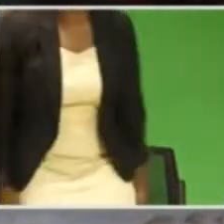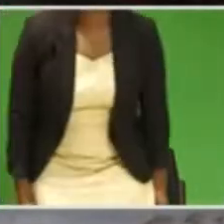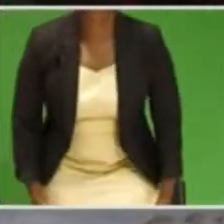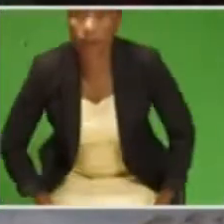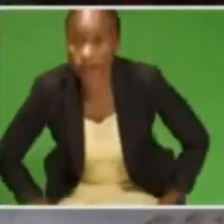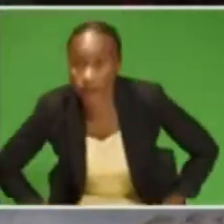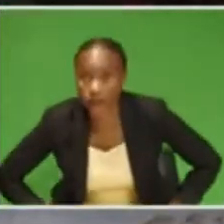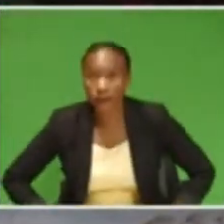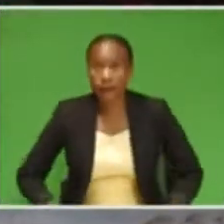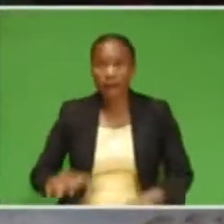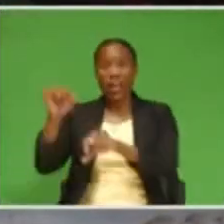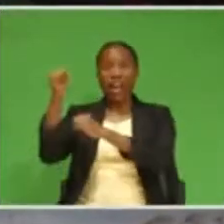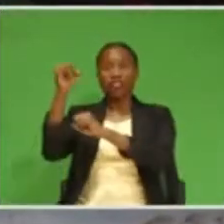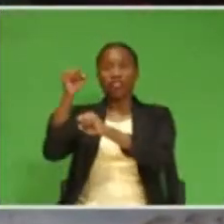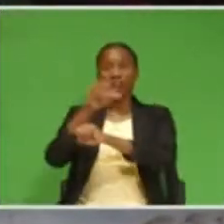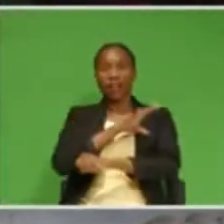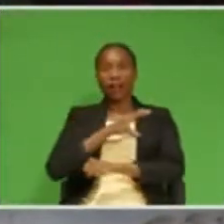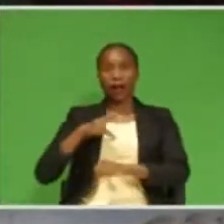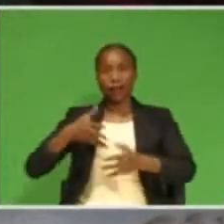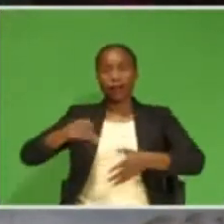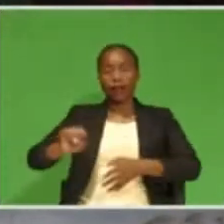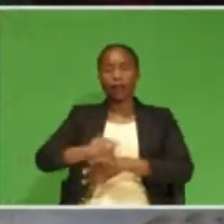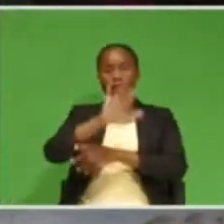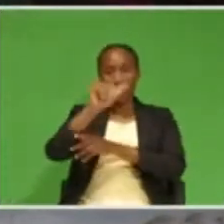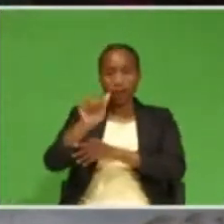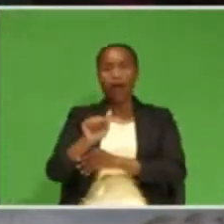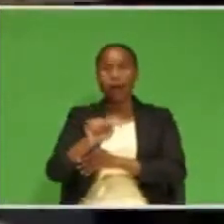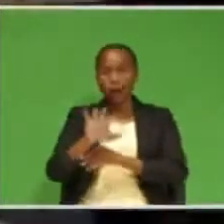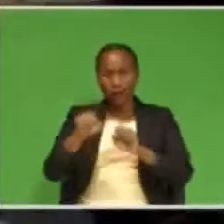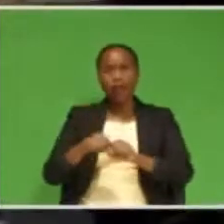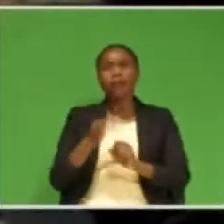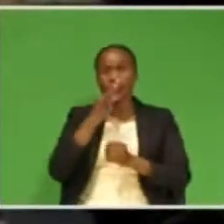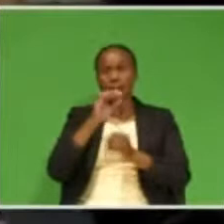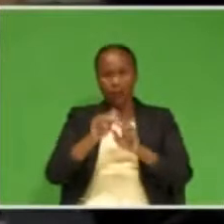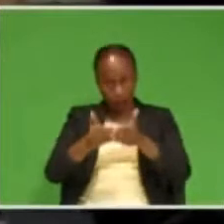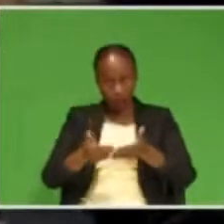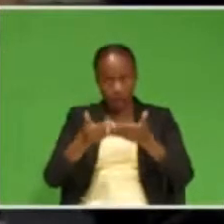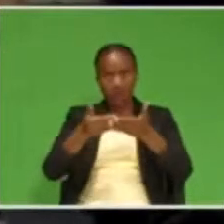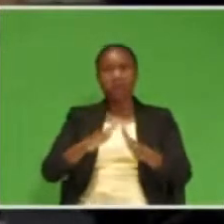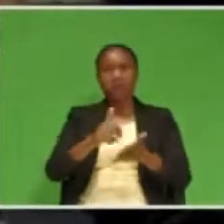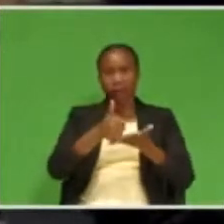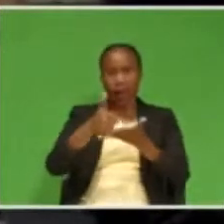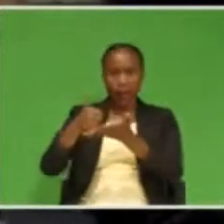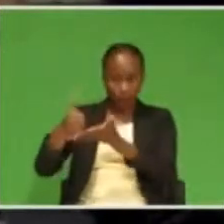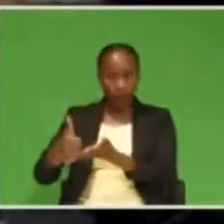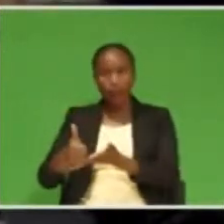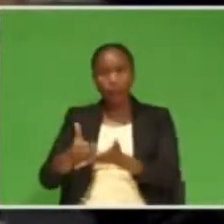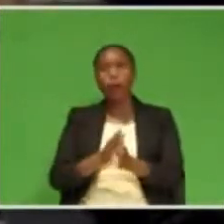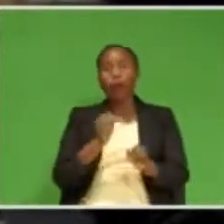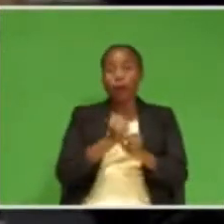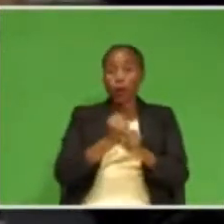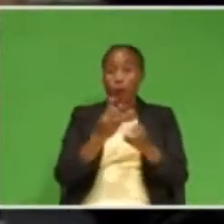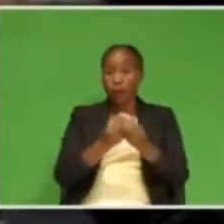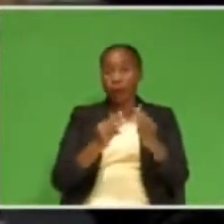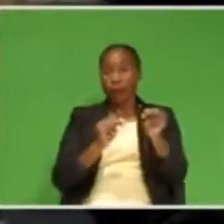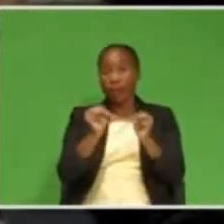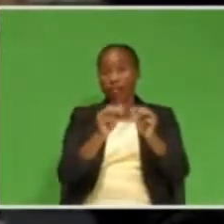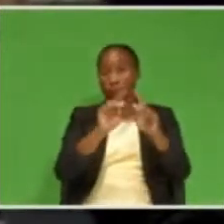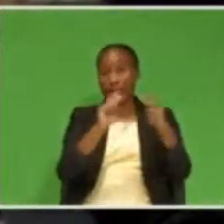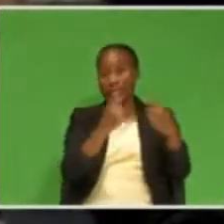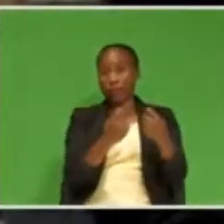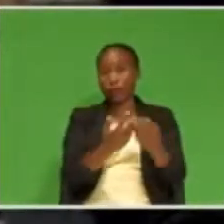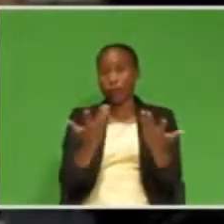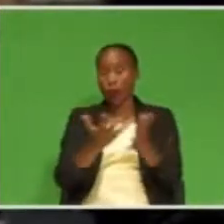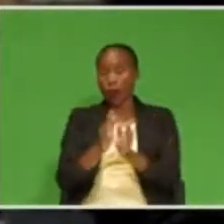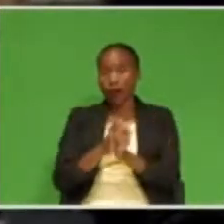as required by deploying engineers to work with the management teams at power